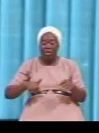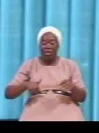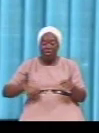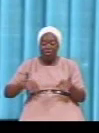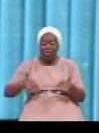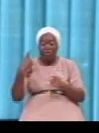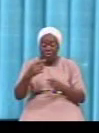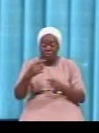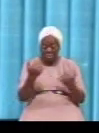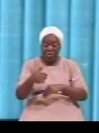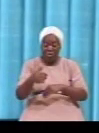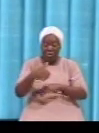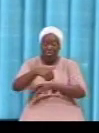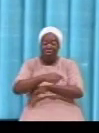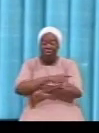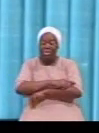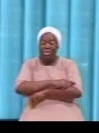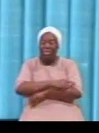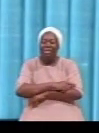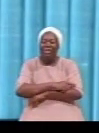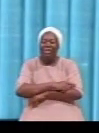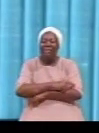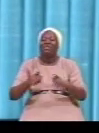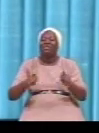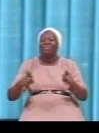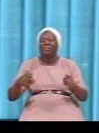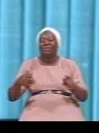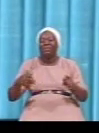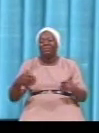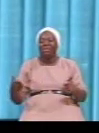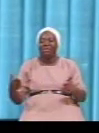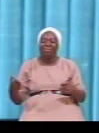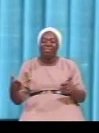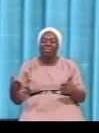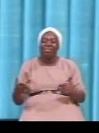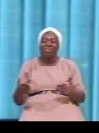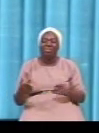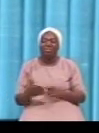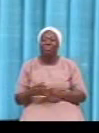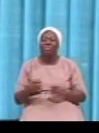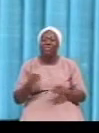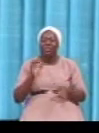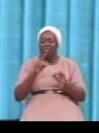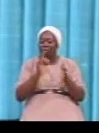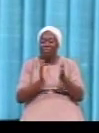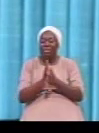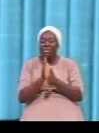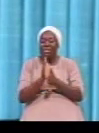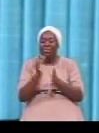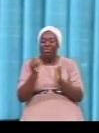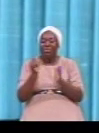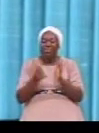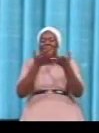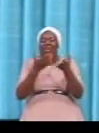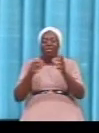What will the Lord do for you in particular today? If you believe it, shout it out. Great things.